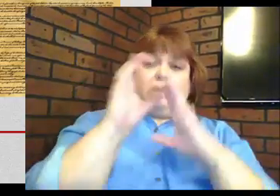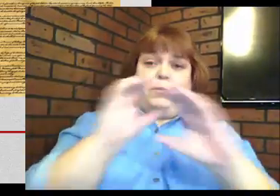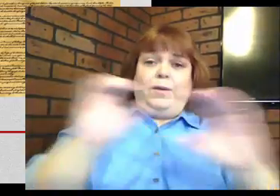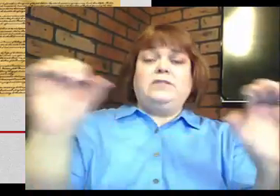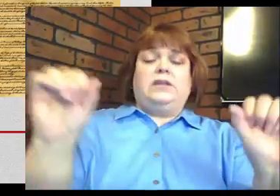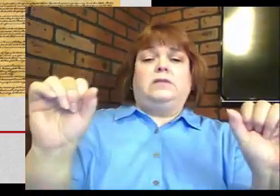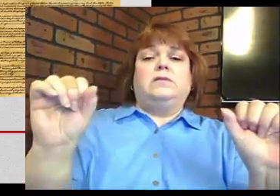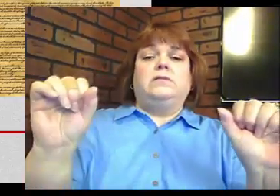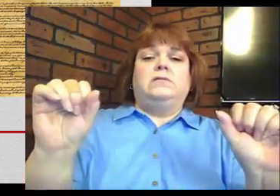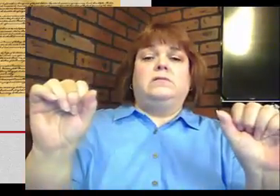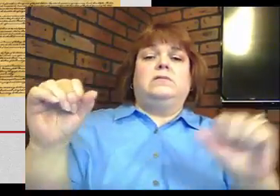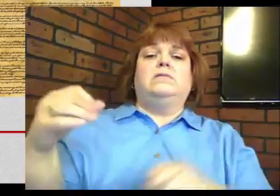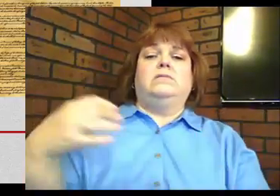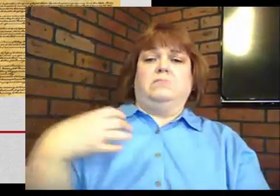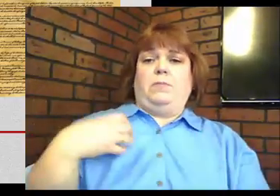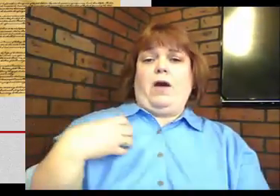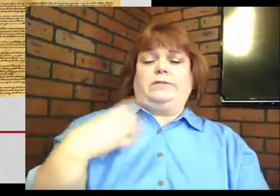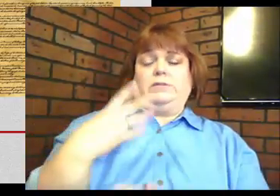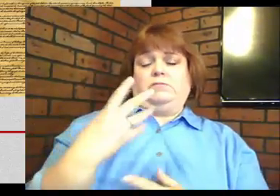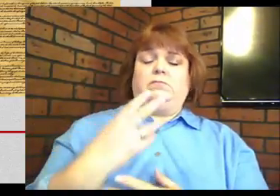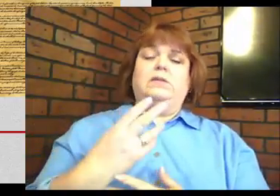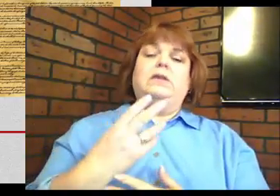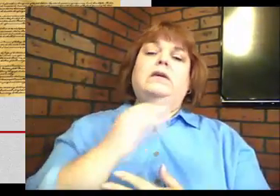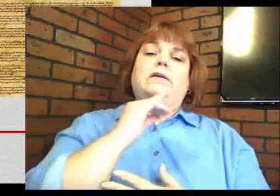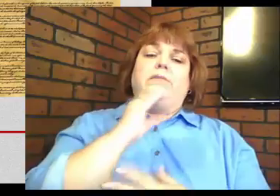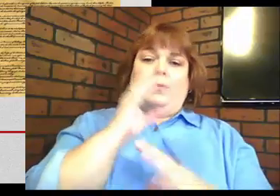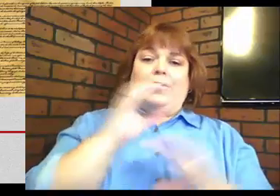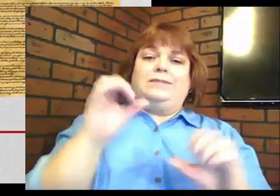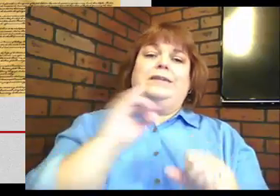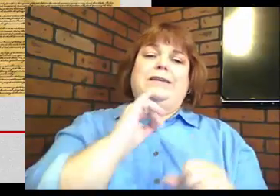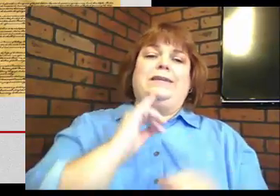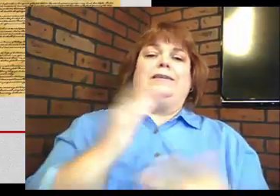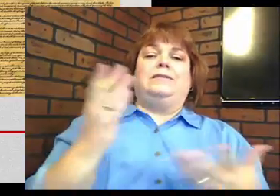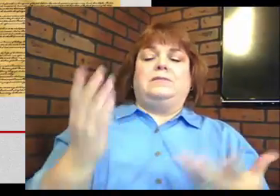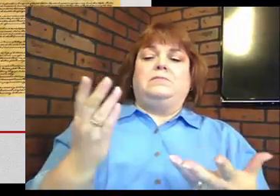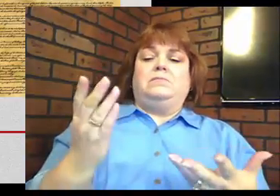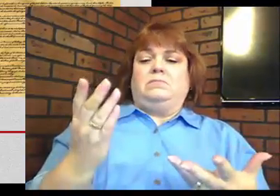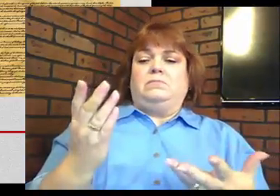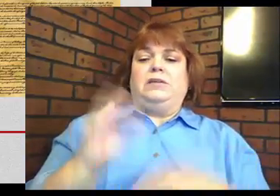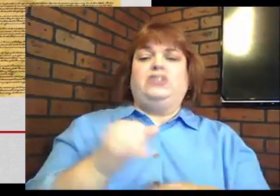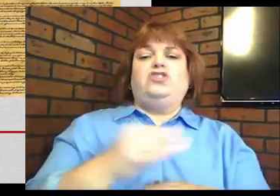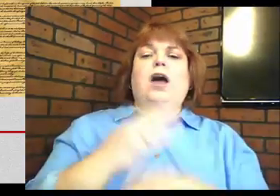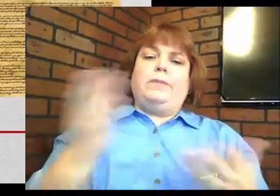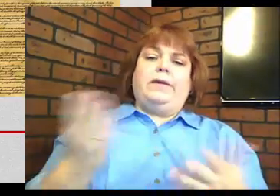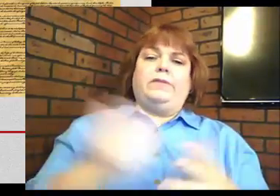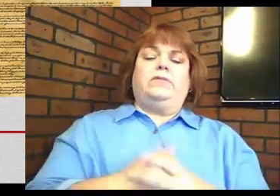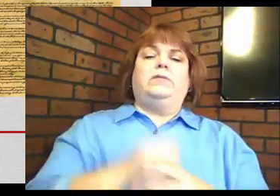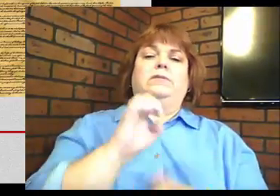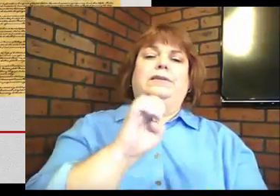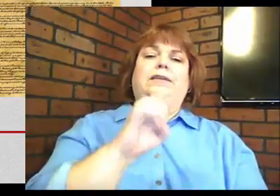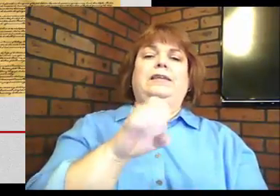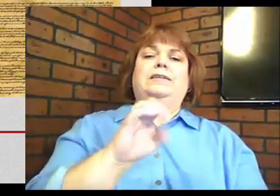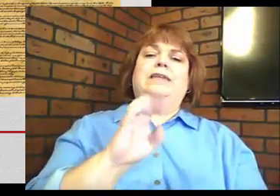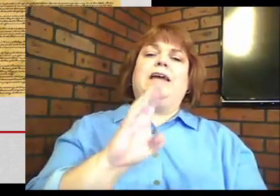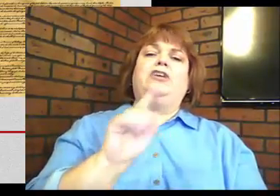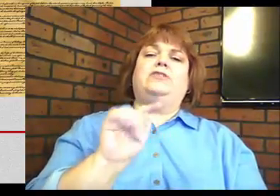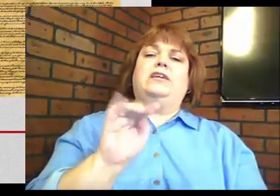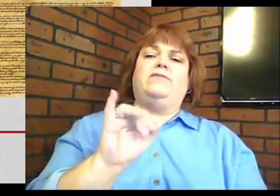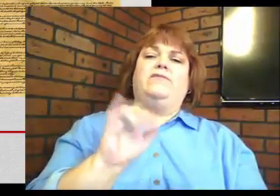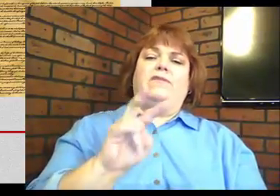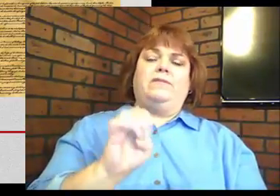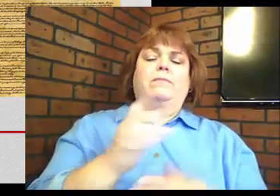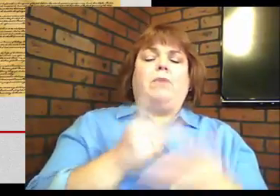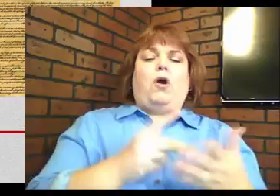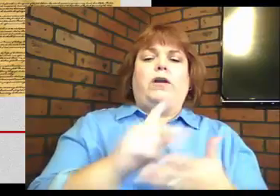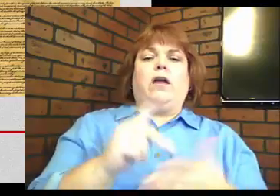Document. Document. Document. It's an important paper, like government papers, the